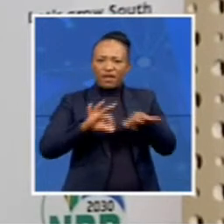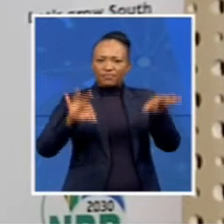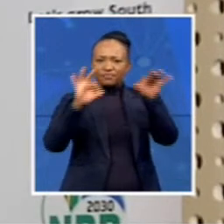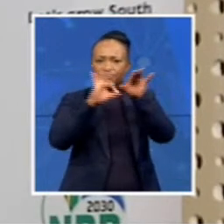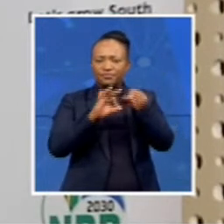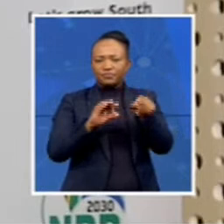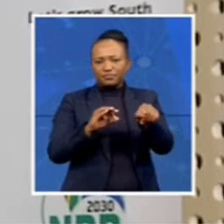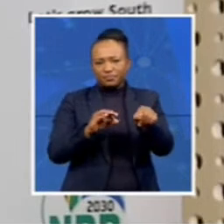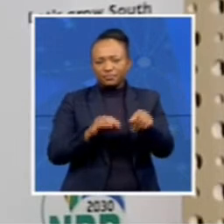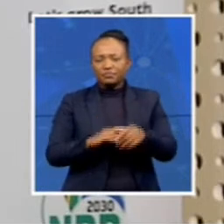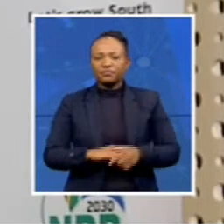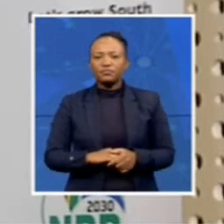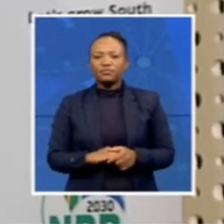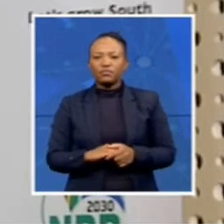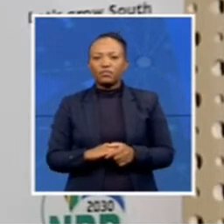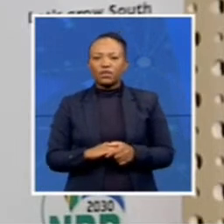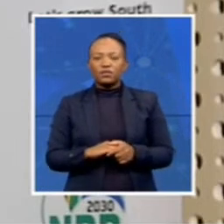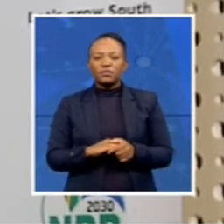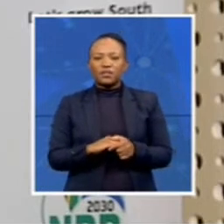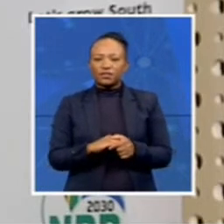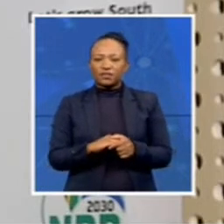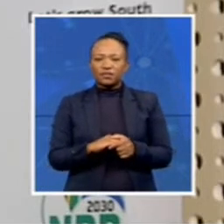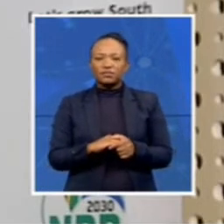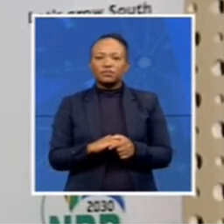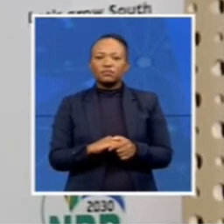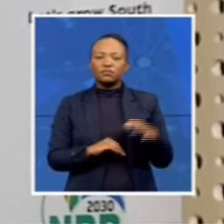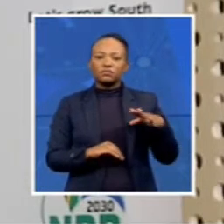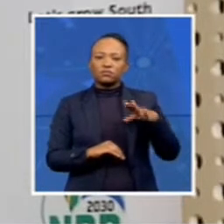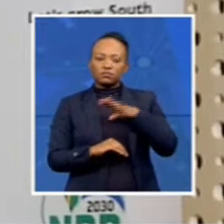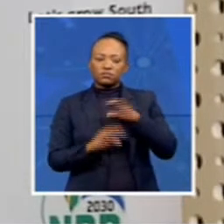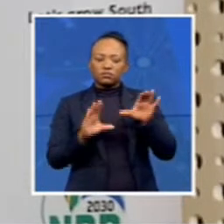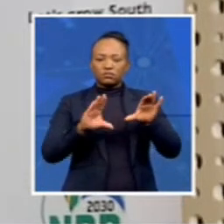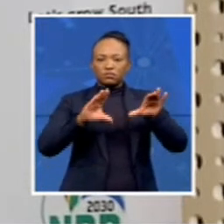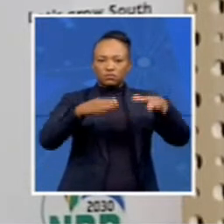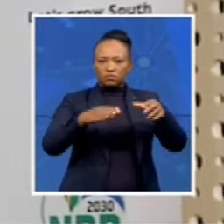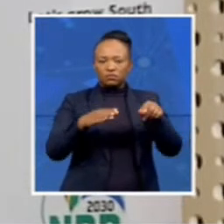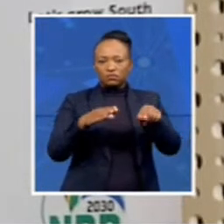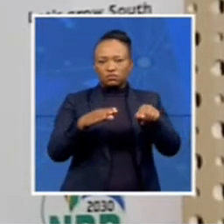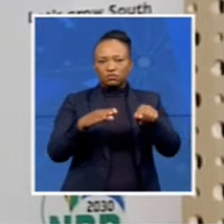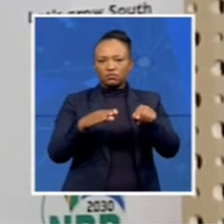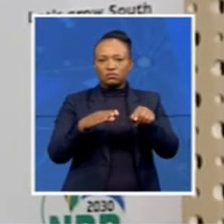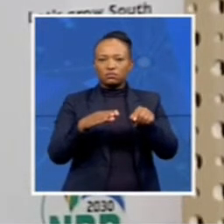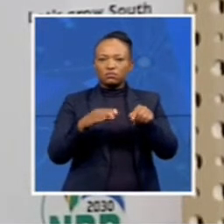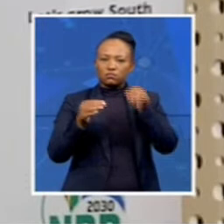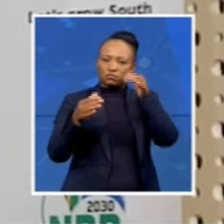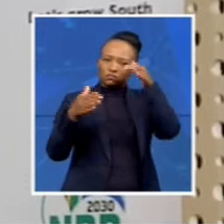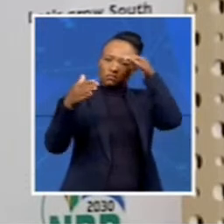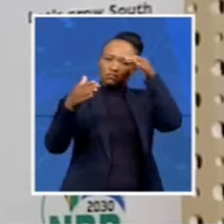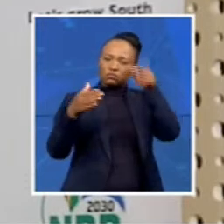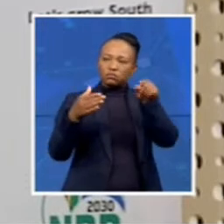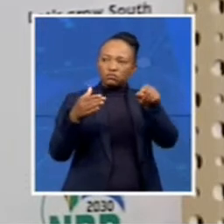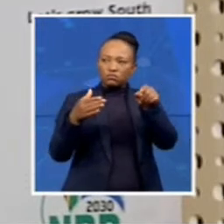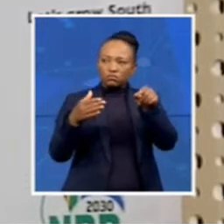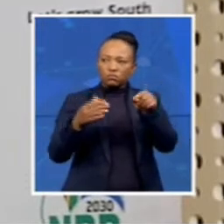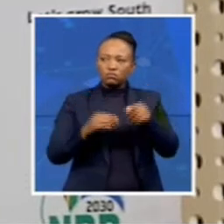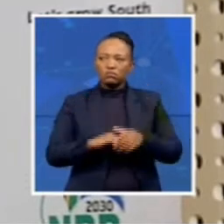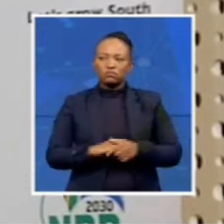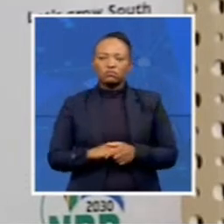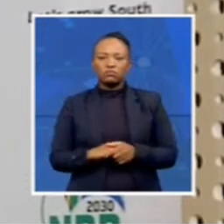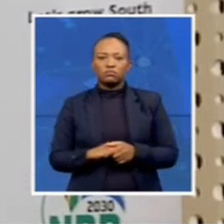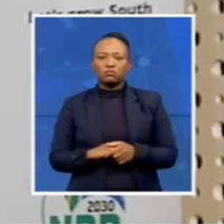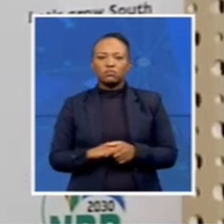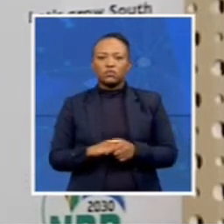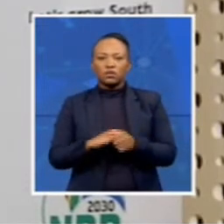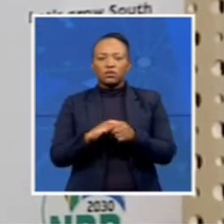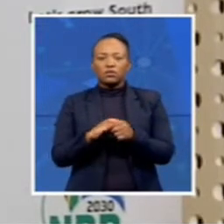Research Commission has developed knowledge in this field together with the Council for Geological Science, Council